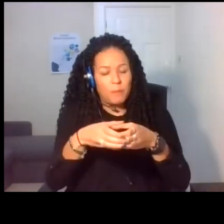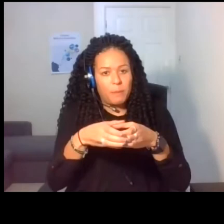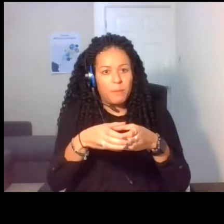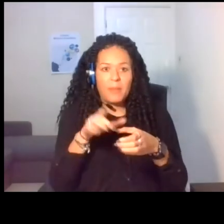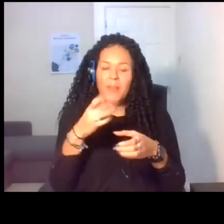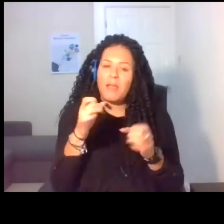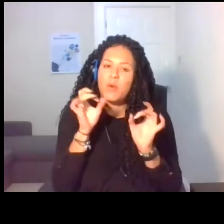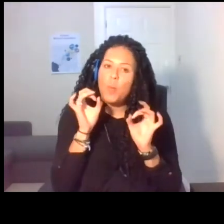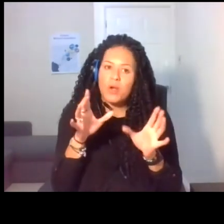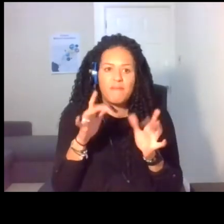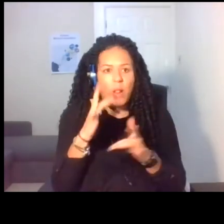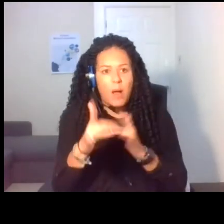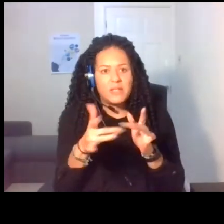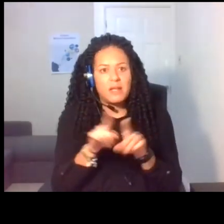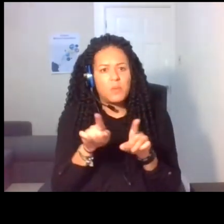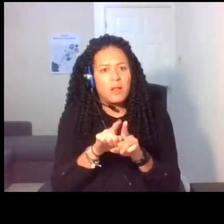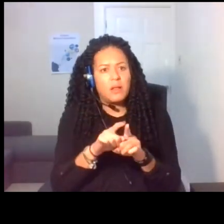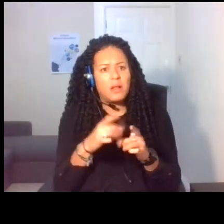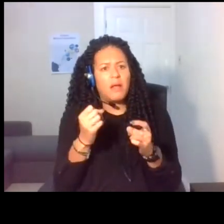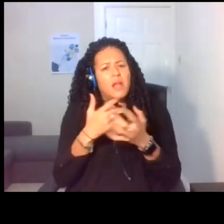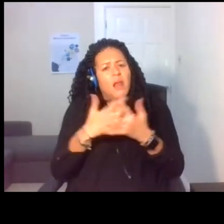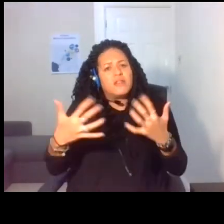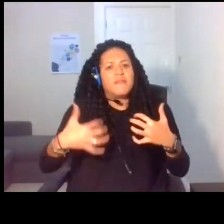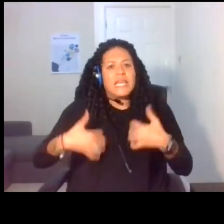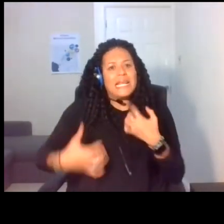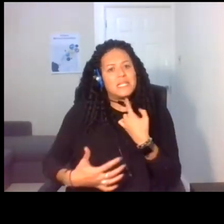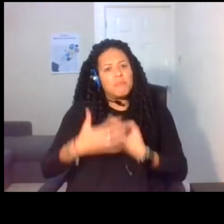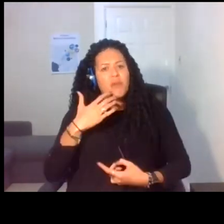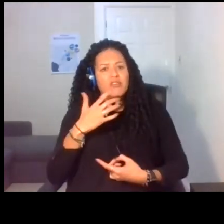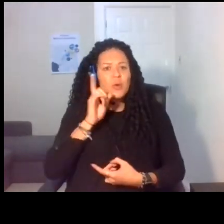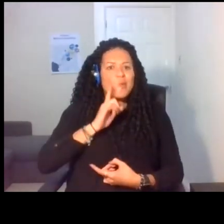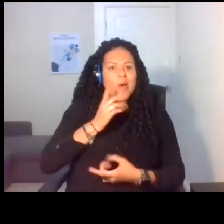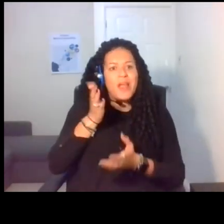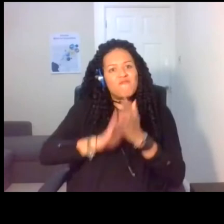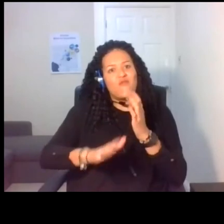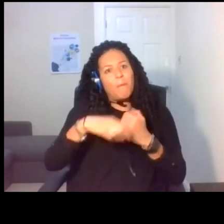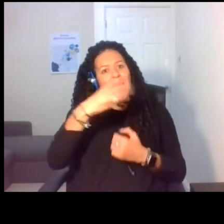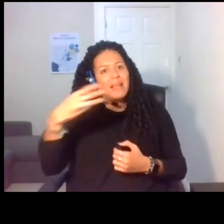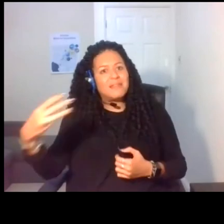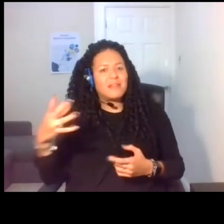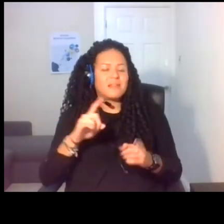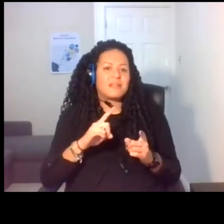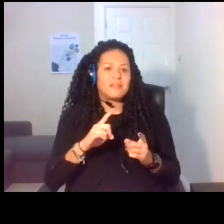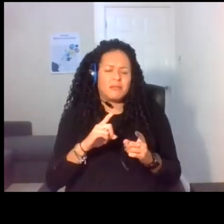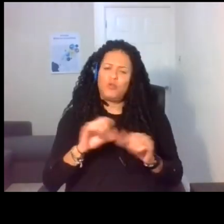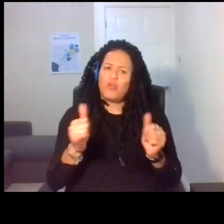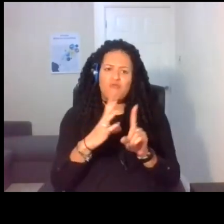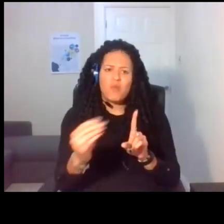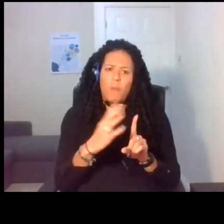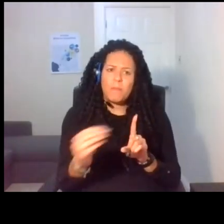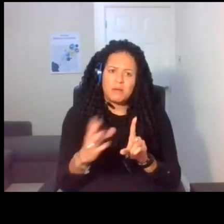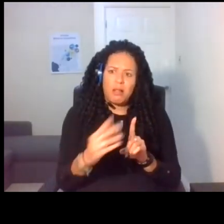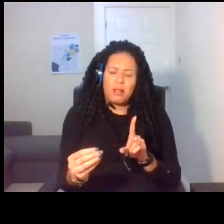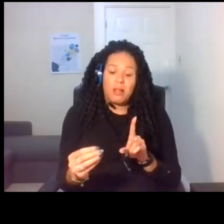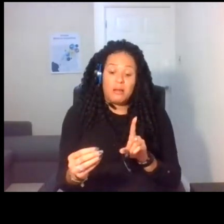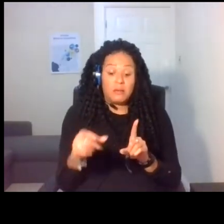wonderful website too, full of inspirational women from Essex of all kinds, great role models. And